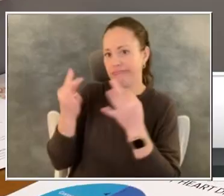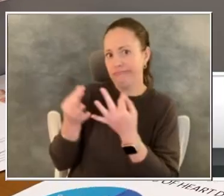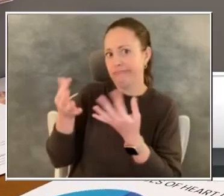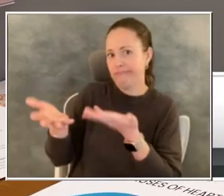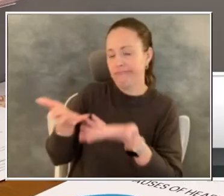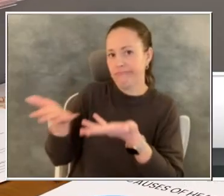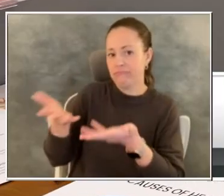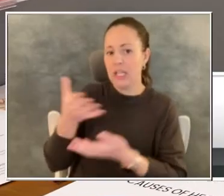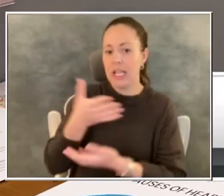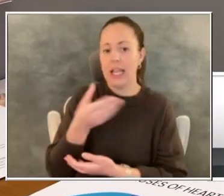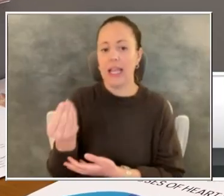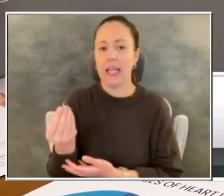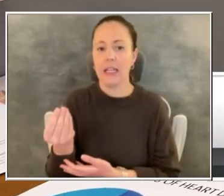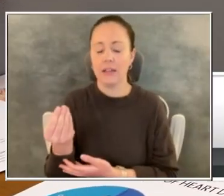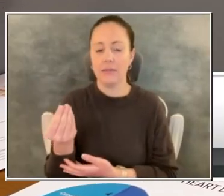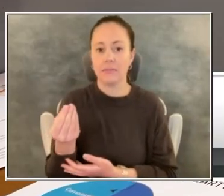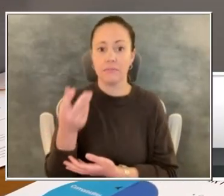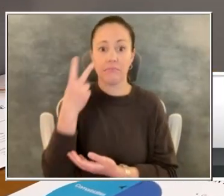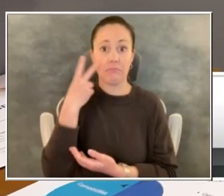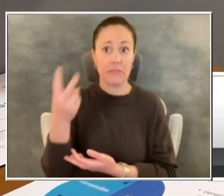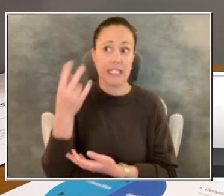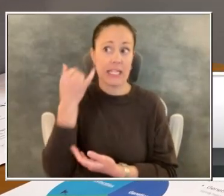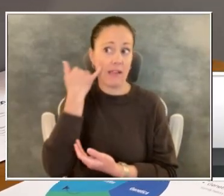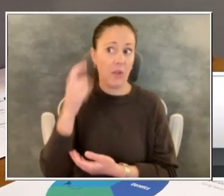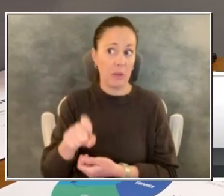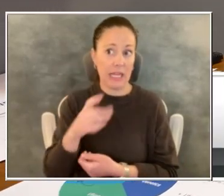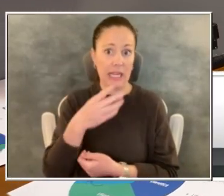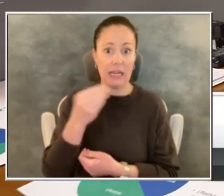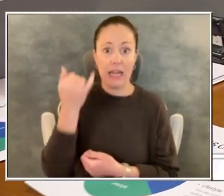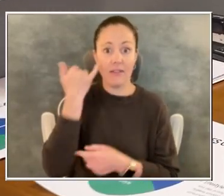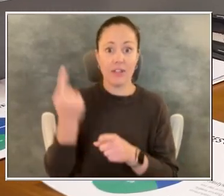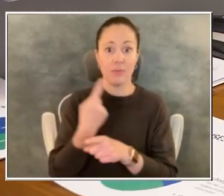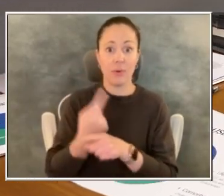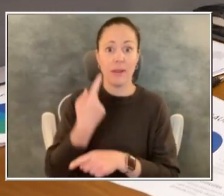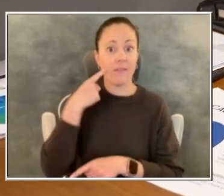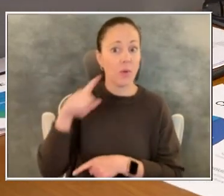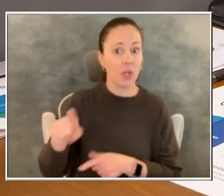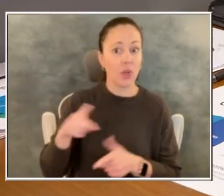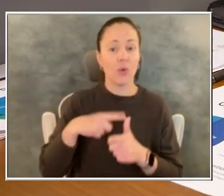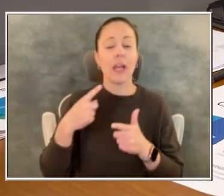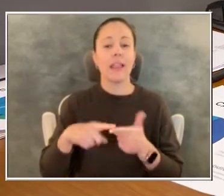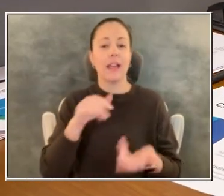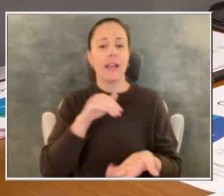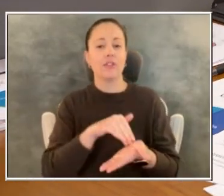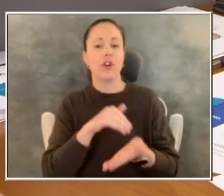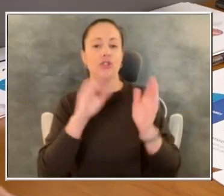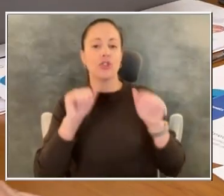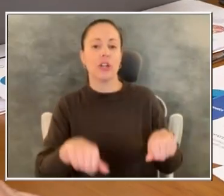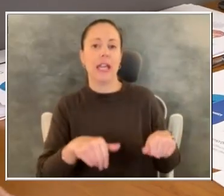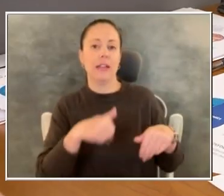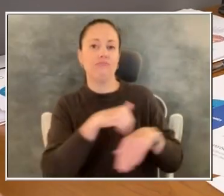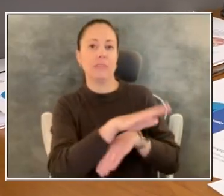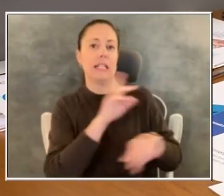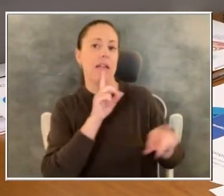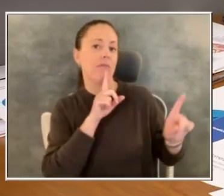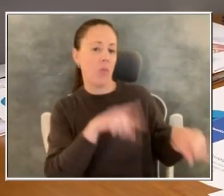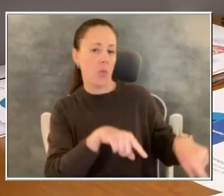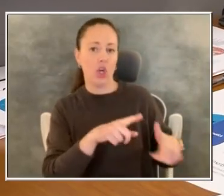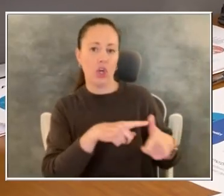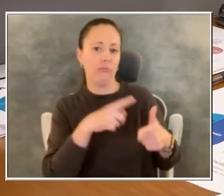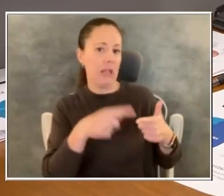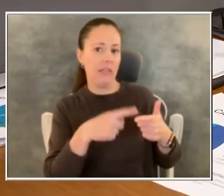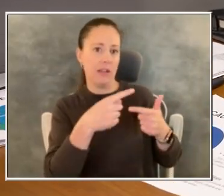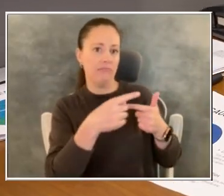you need and if it's appropriate for you, and then they can enter that order in, and then you can get